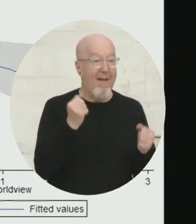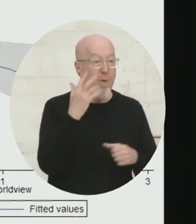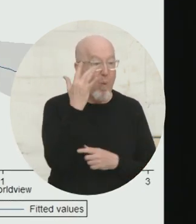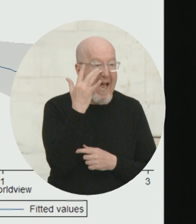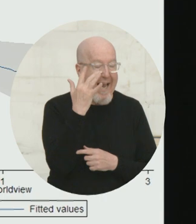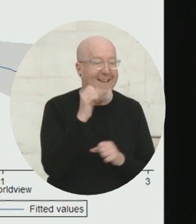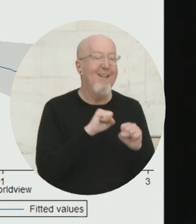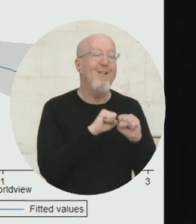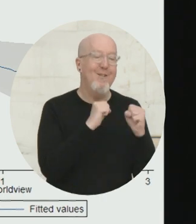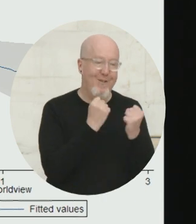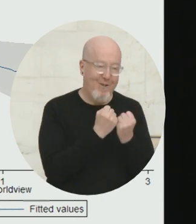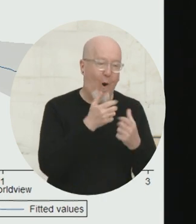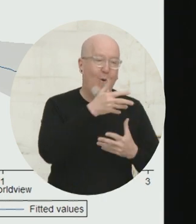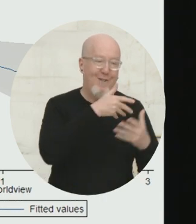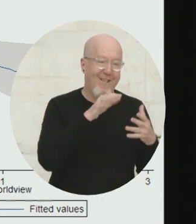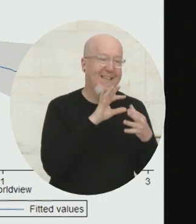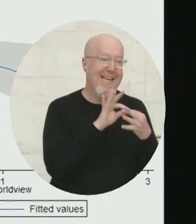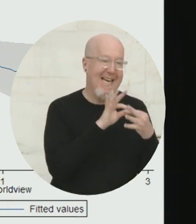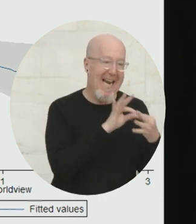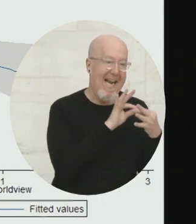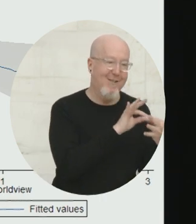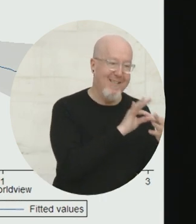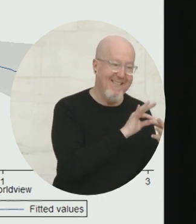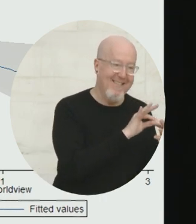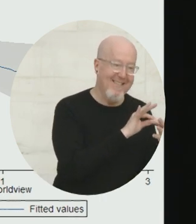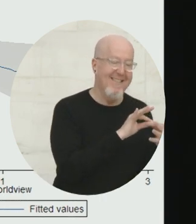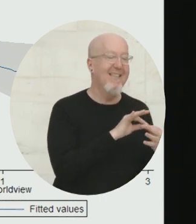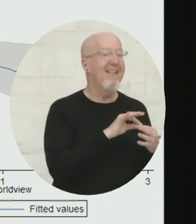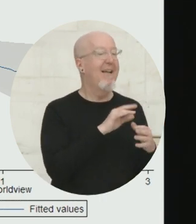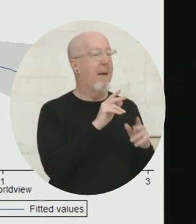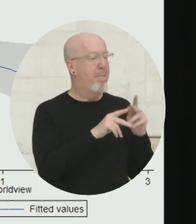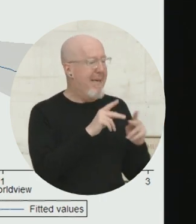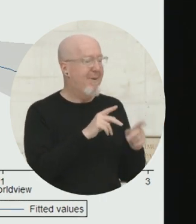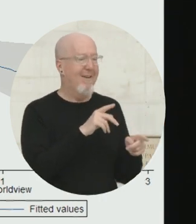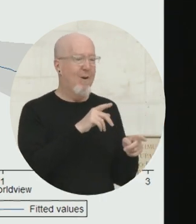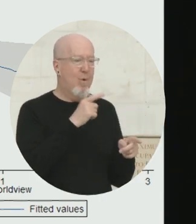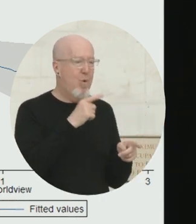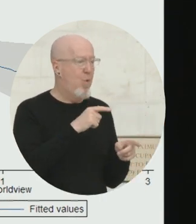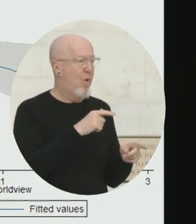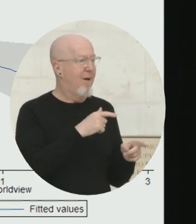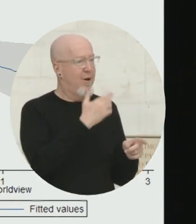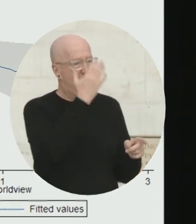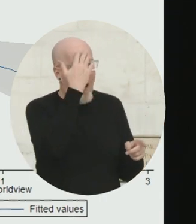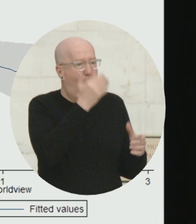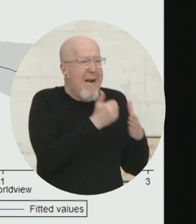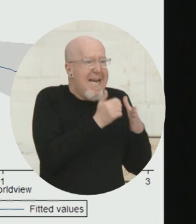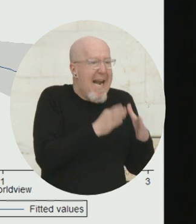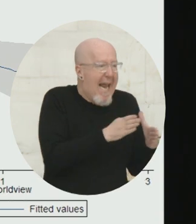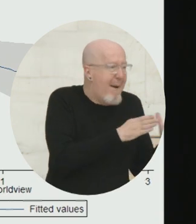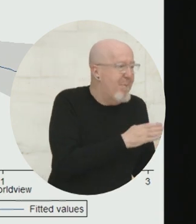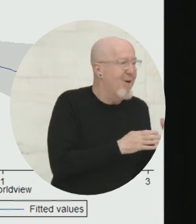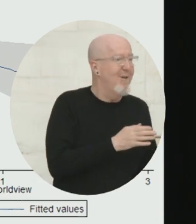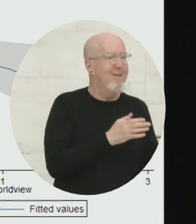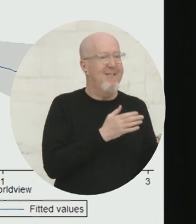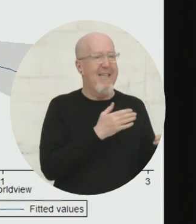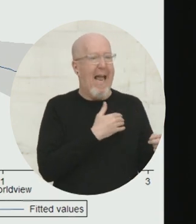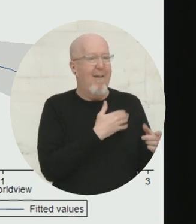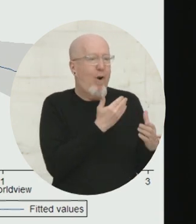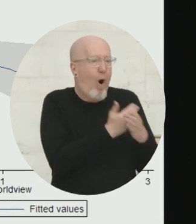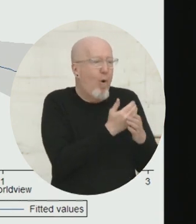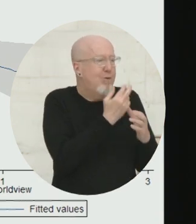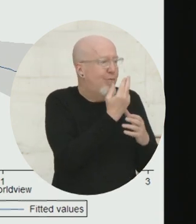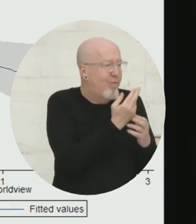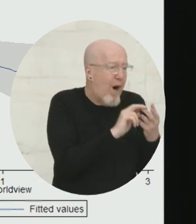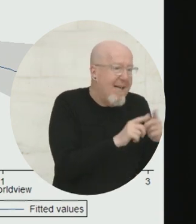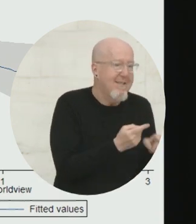Social connections. What we found was individuals who knew their neighbors, who had more ties to people living or nearby, who had this sense of